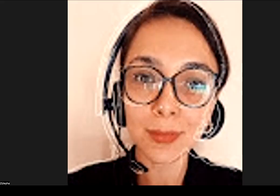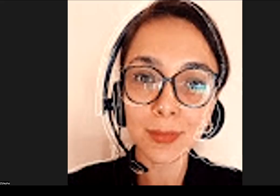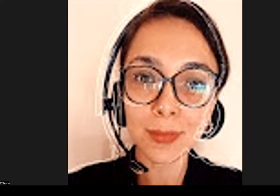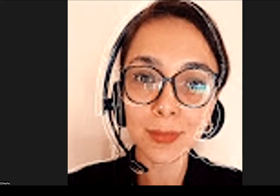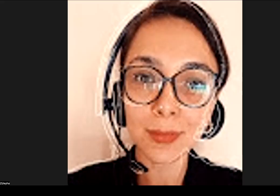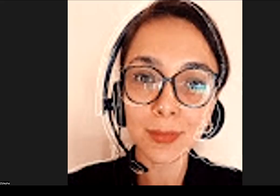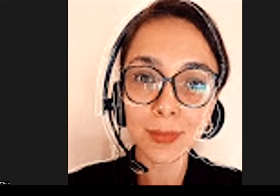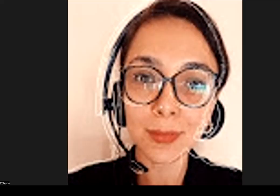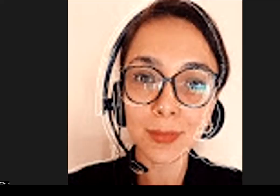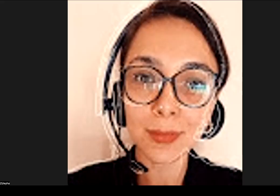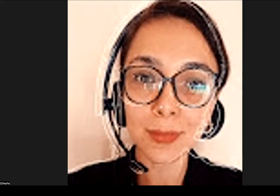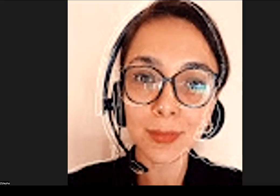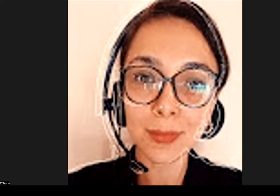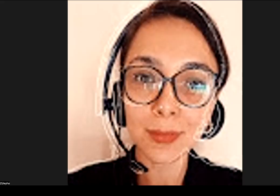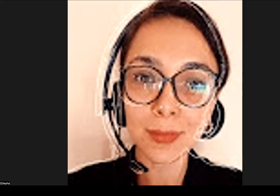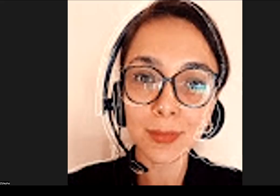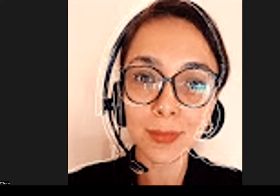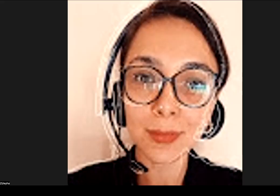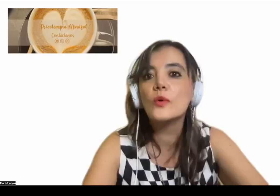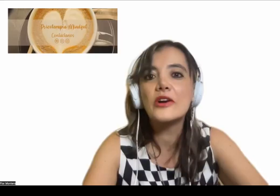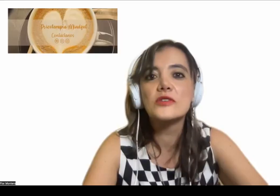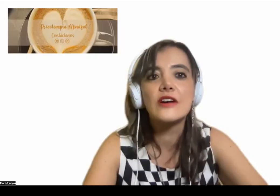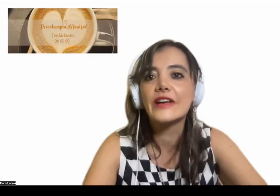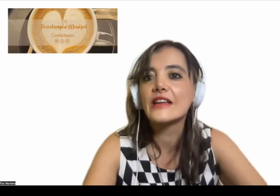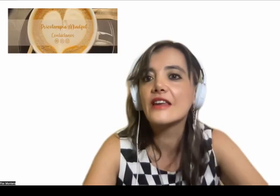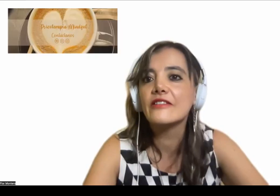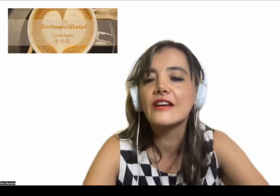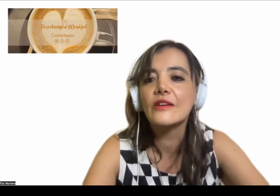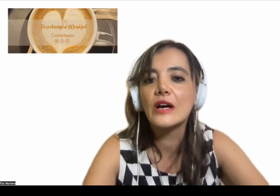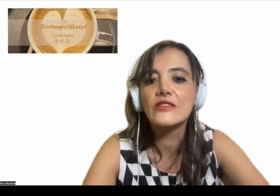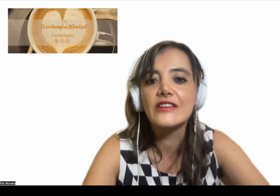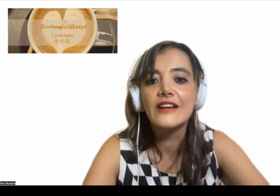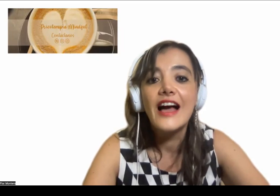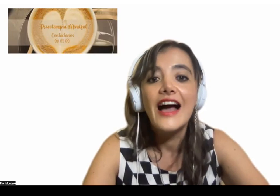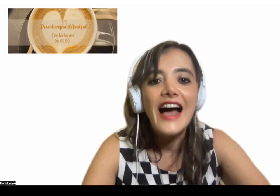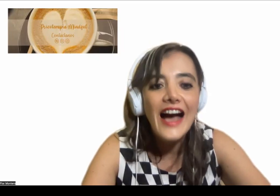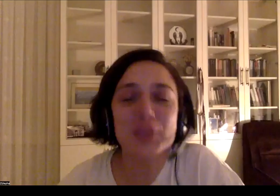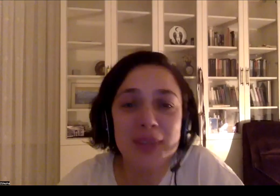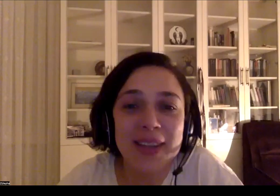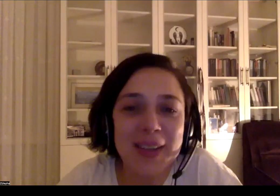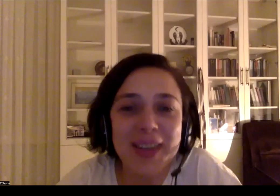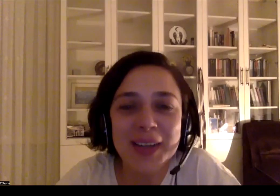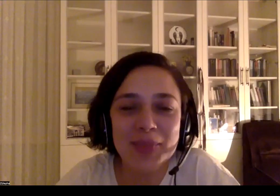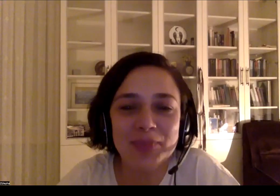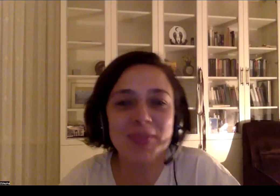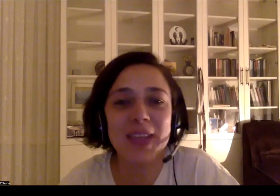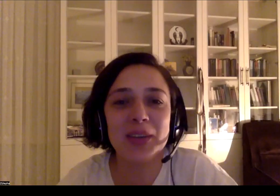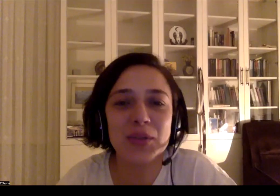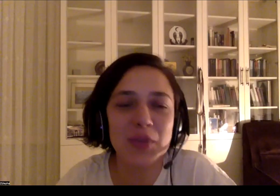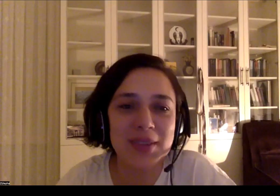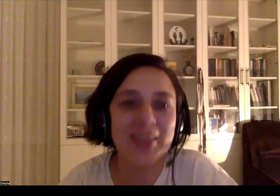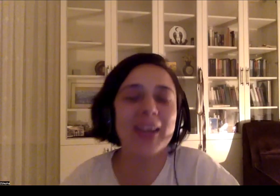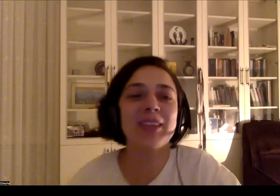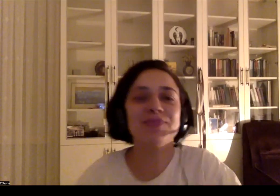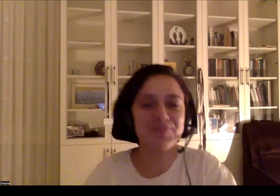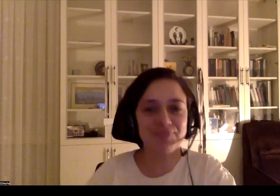Well, can I go first, Flor? Yes. First of all, who are you? Sorry, can't hear you. Zuleha. Hi, thank you so